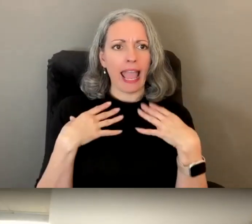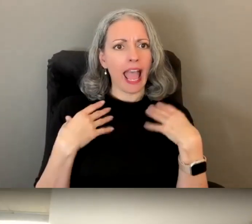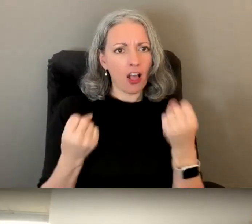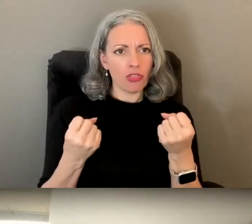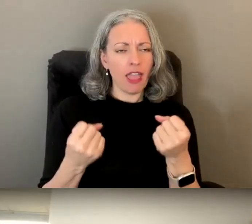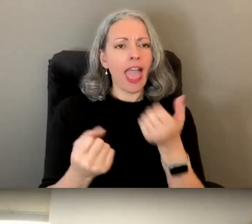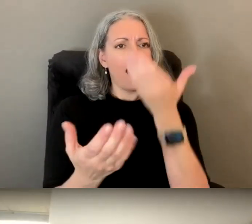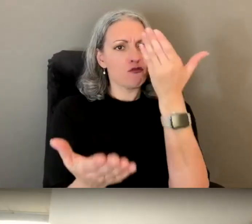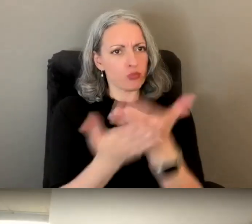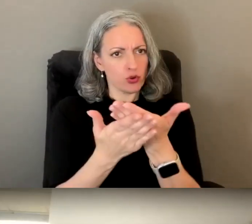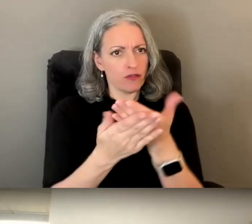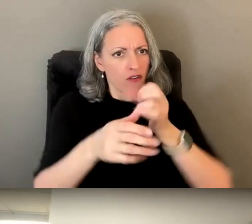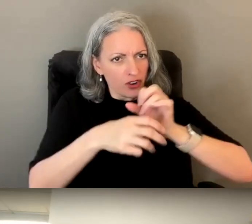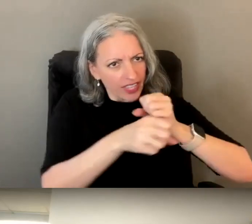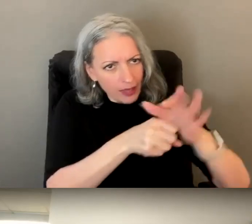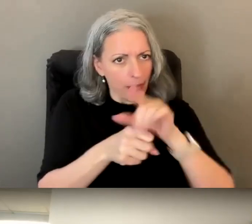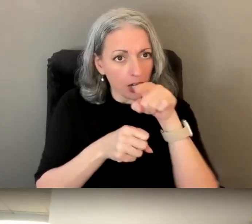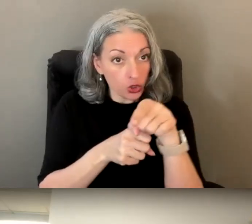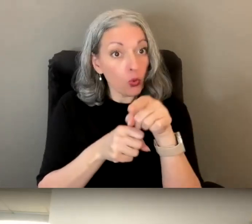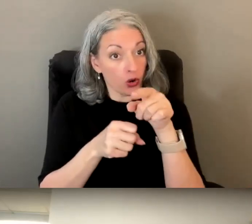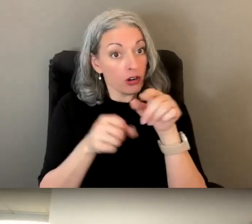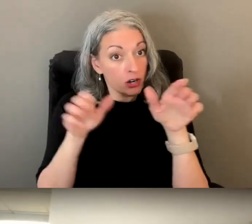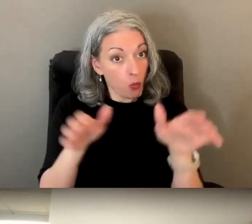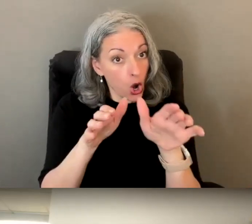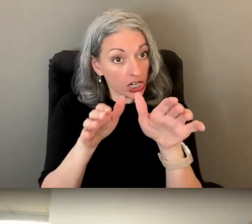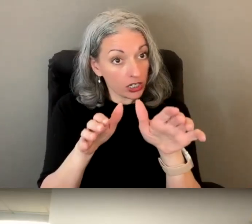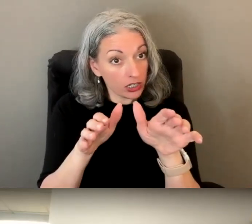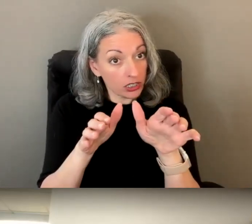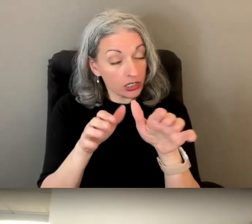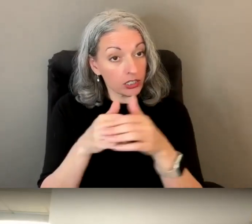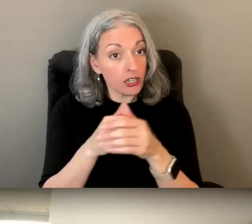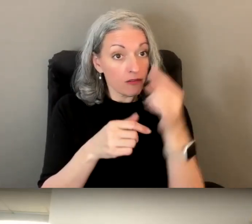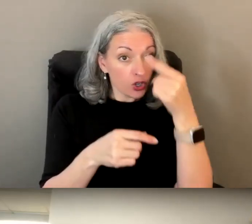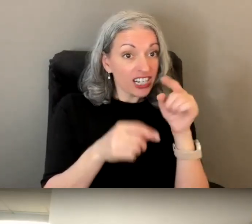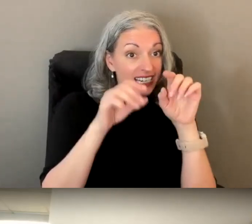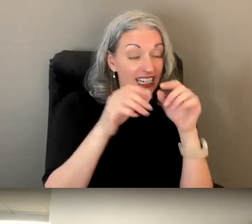for the impact of what you're doing at the level of the individual patient and family?